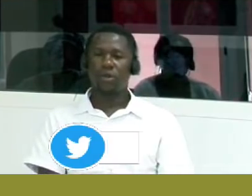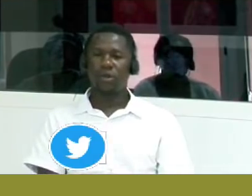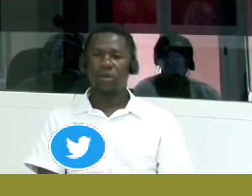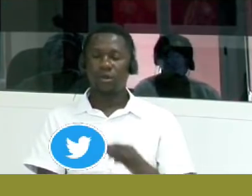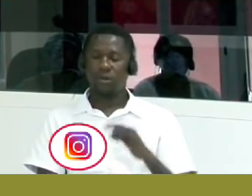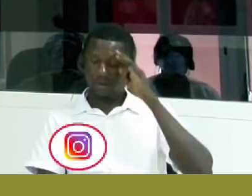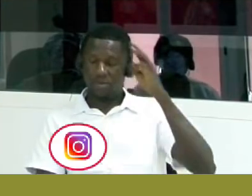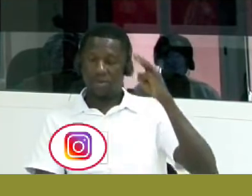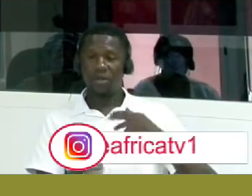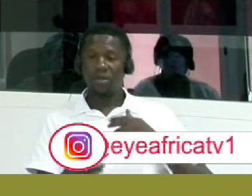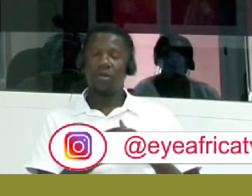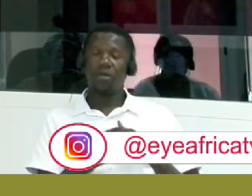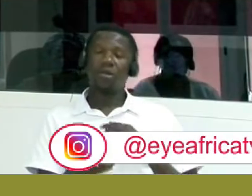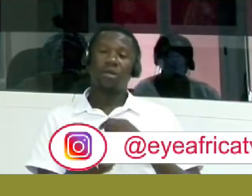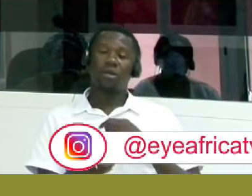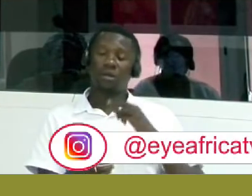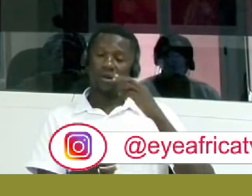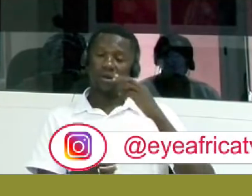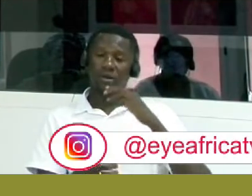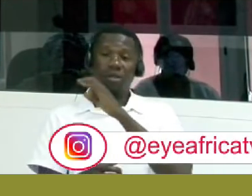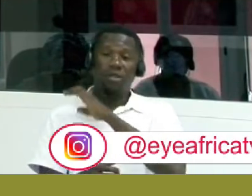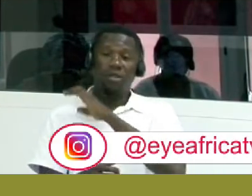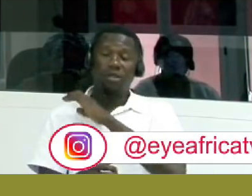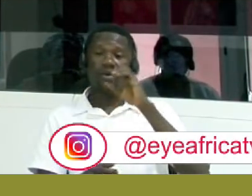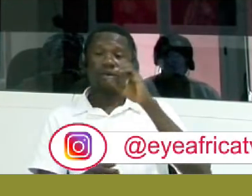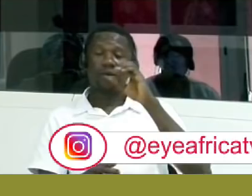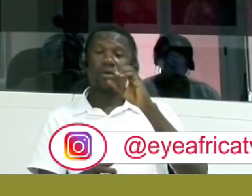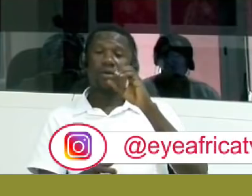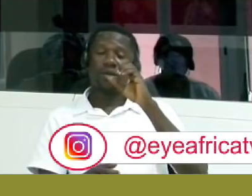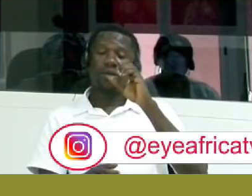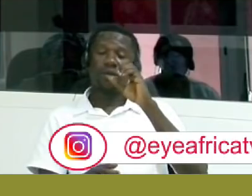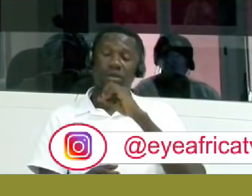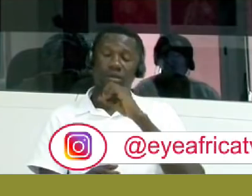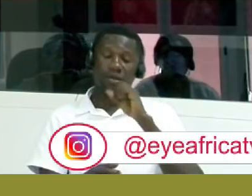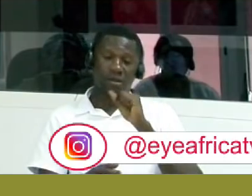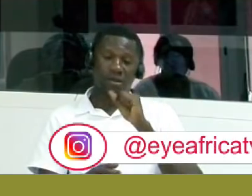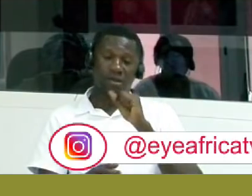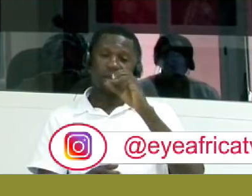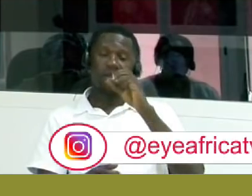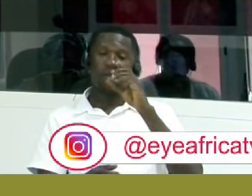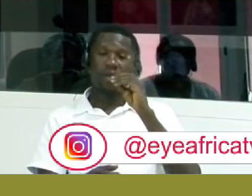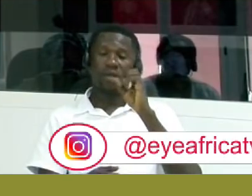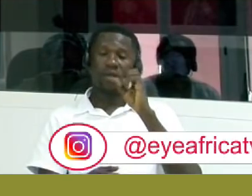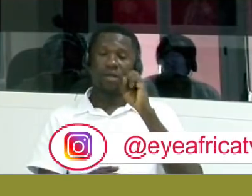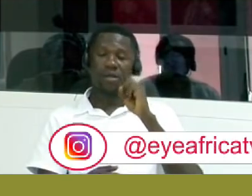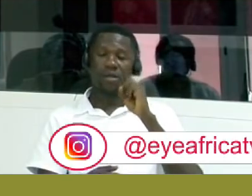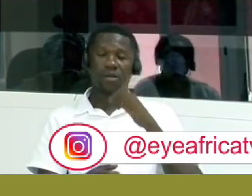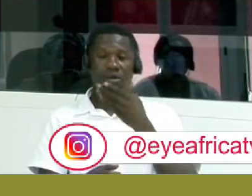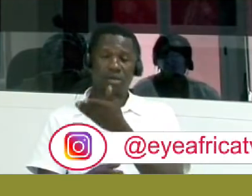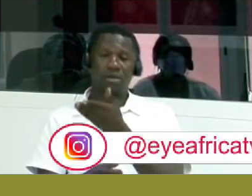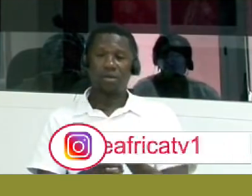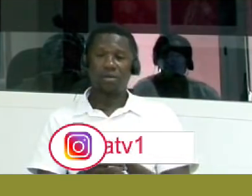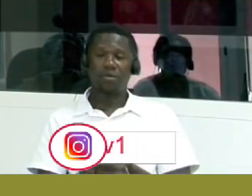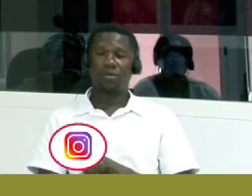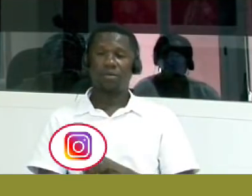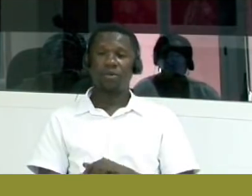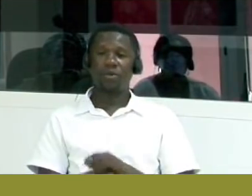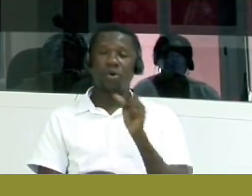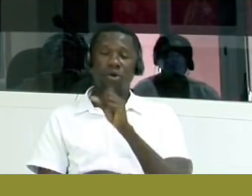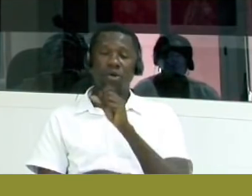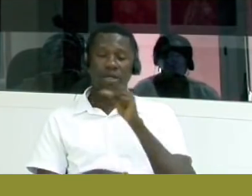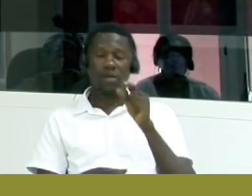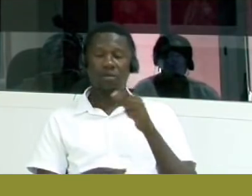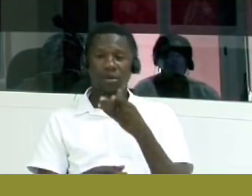there. The chief of staff was there. Some names I've even forgotten now. I said to him, but